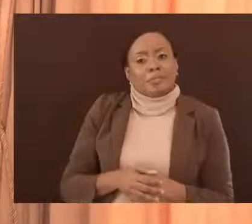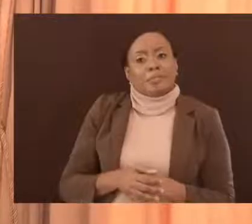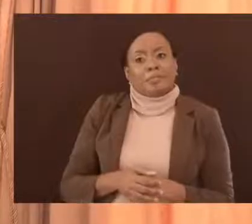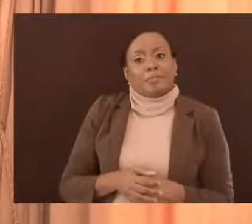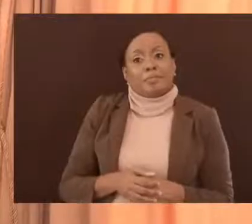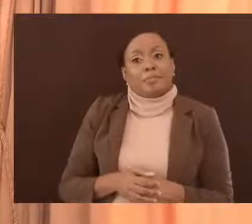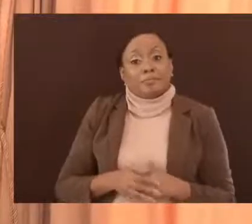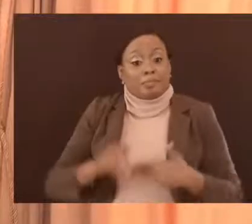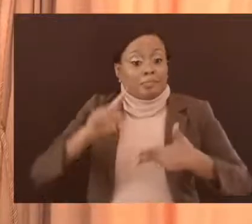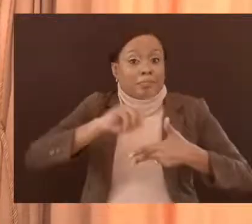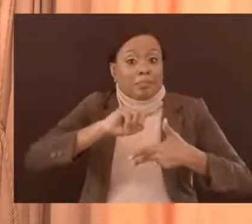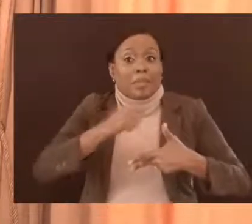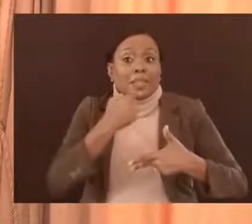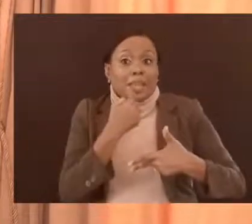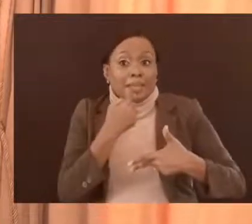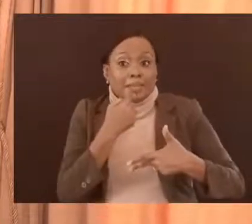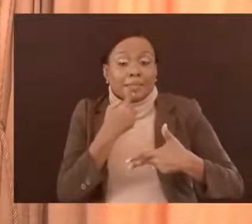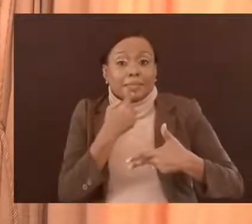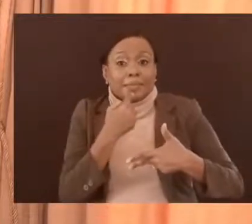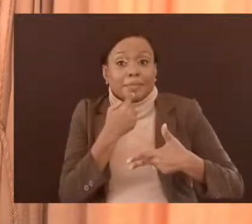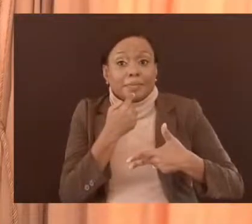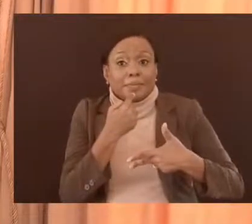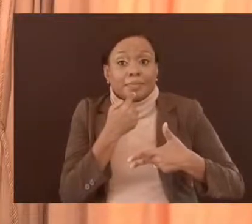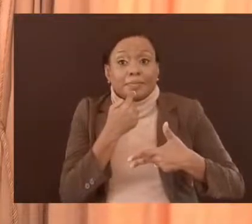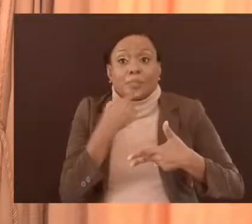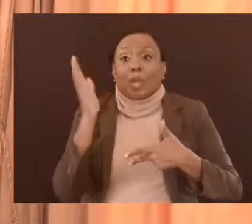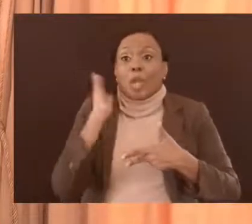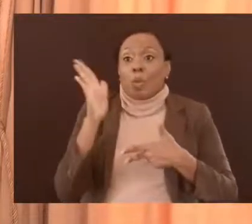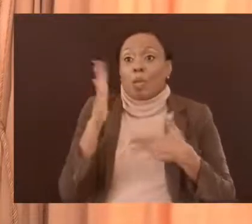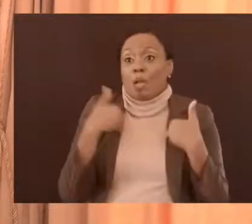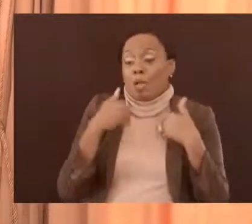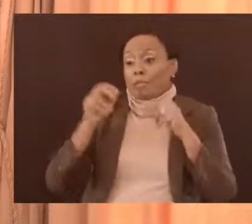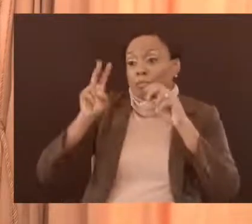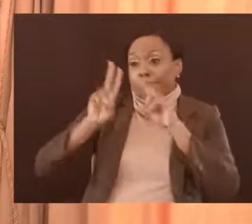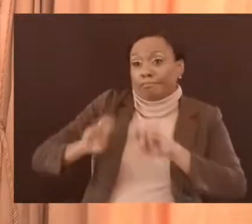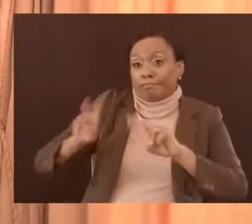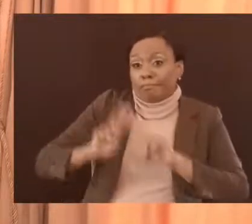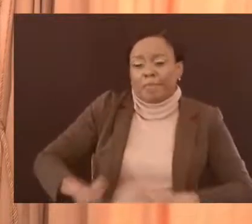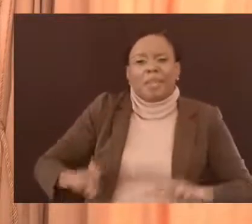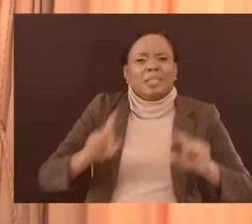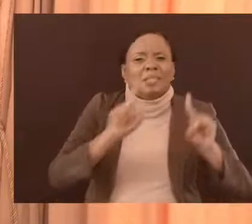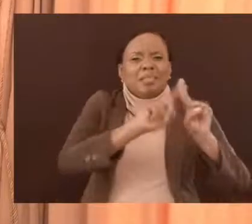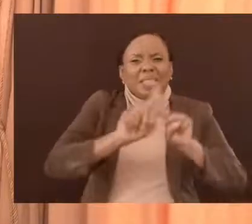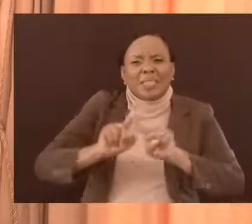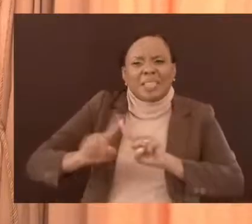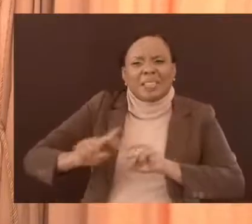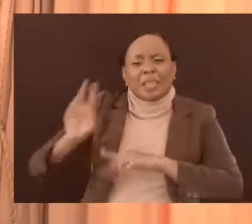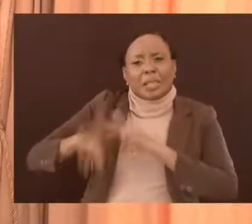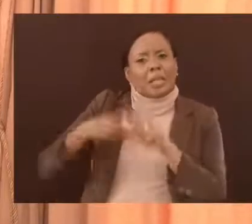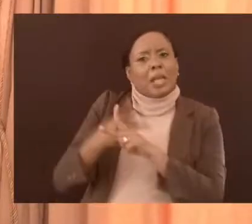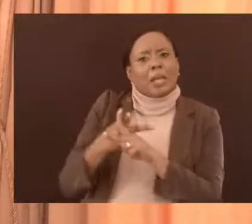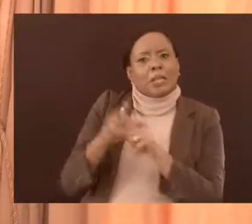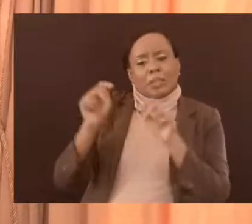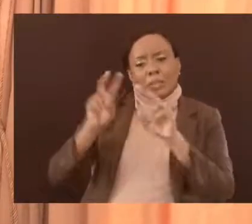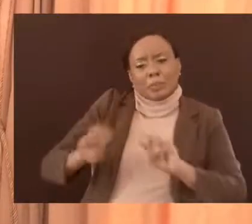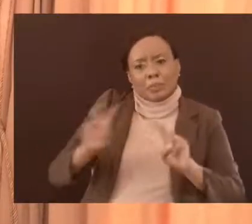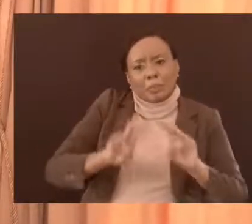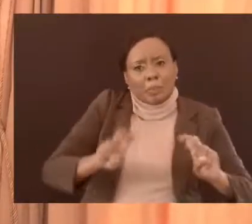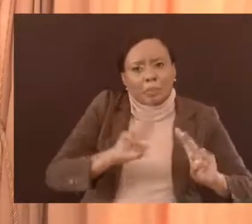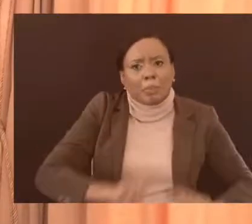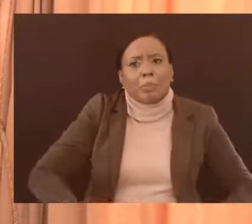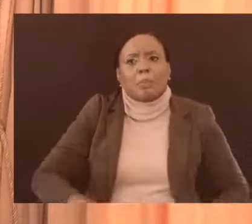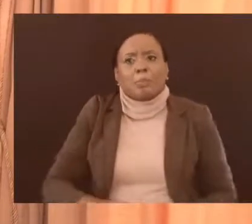minister said earlier, the assessment that we will use will be multifaceted. We'll be using